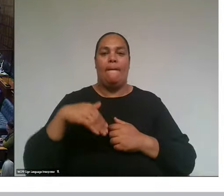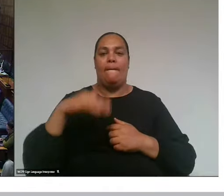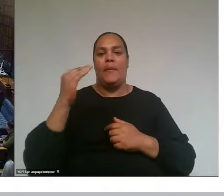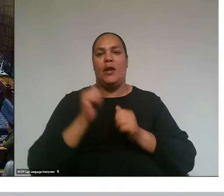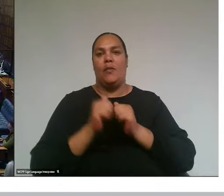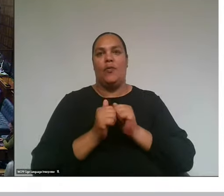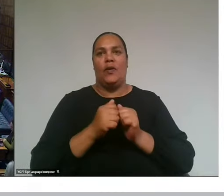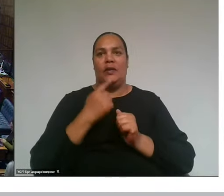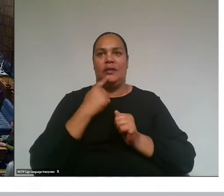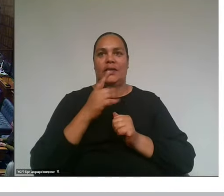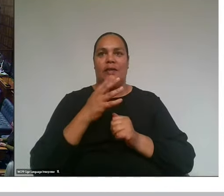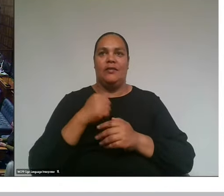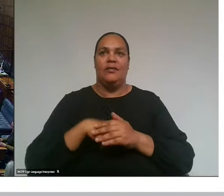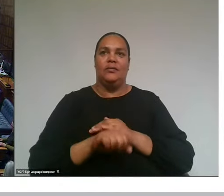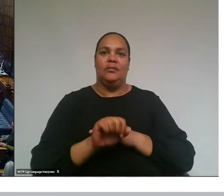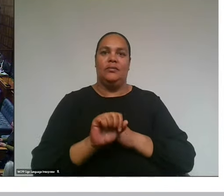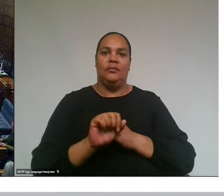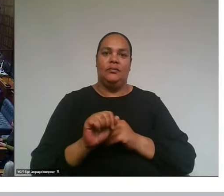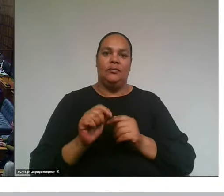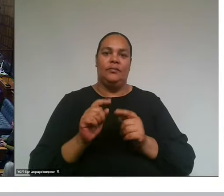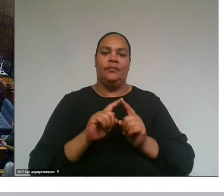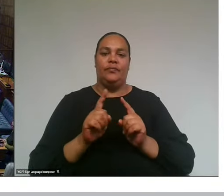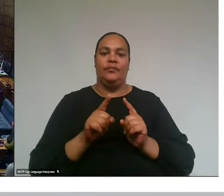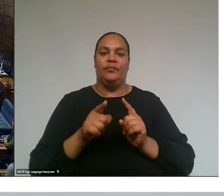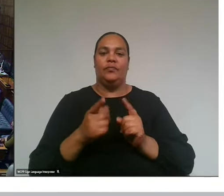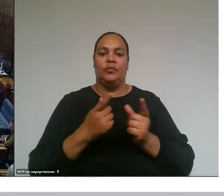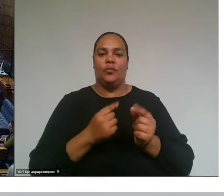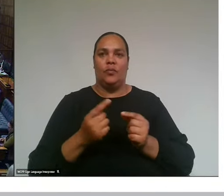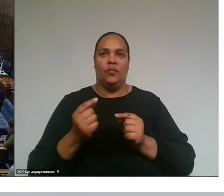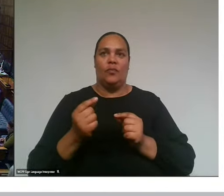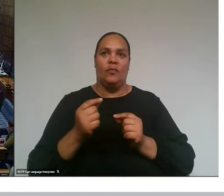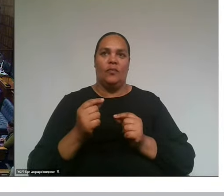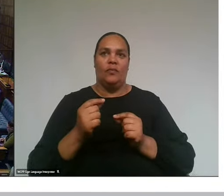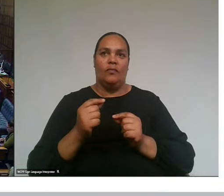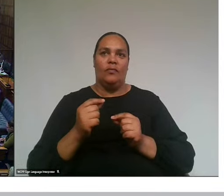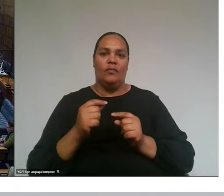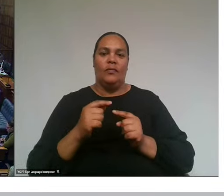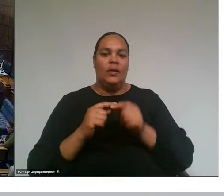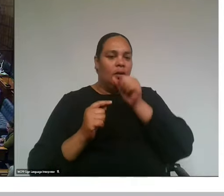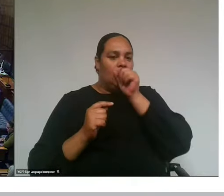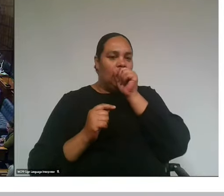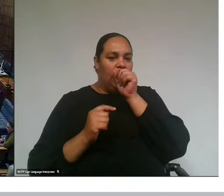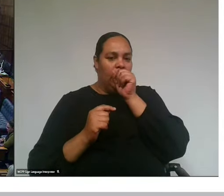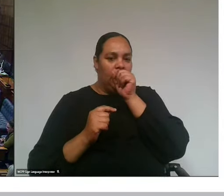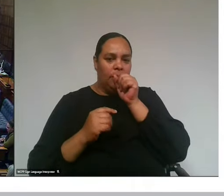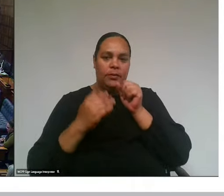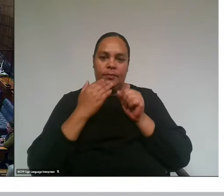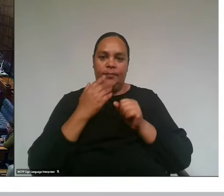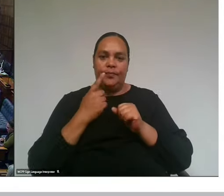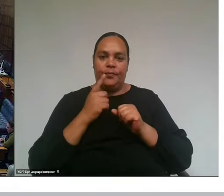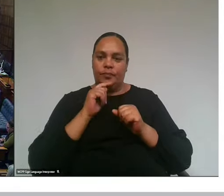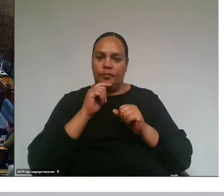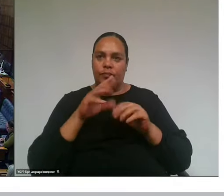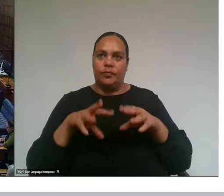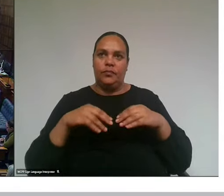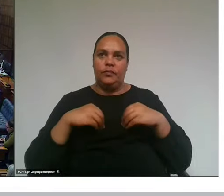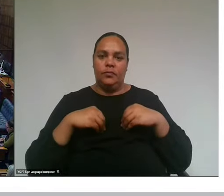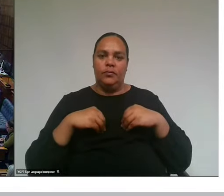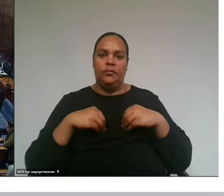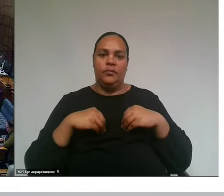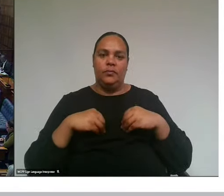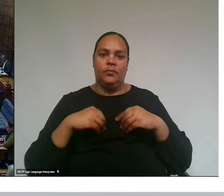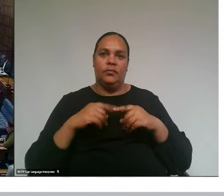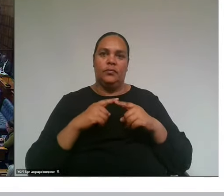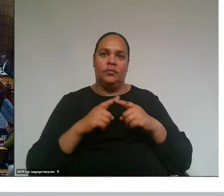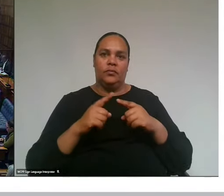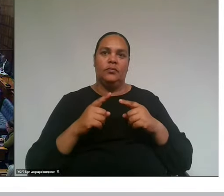if you are born in circumstances that enables you you would always be the one who is who is absorbed by this economy is